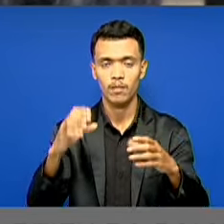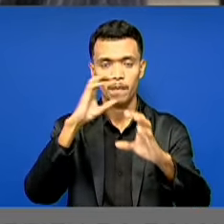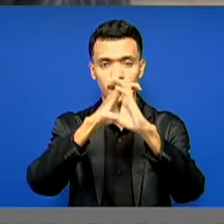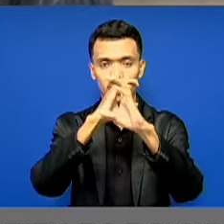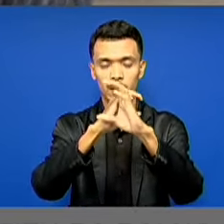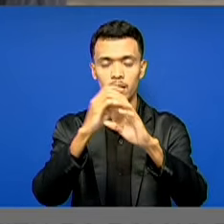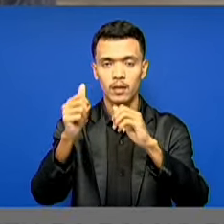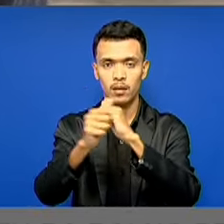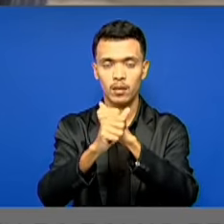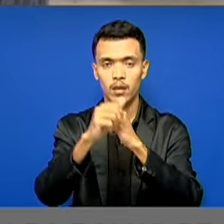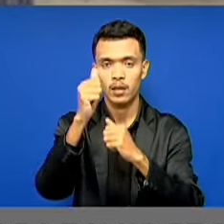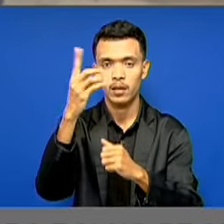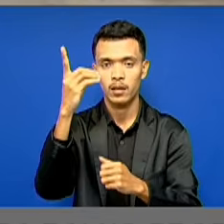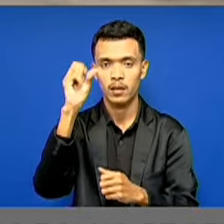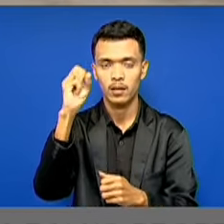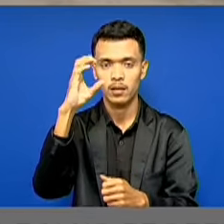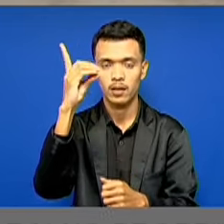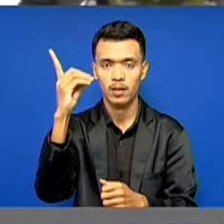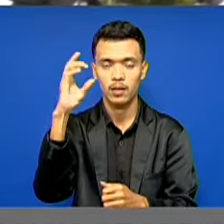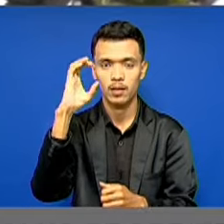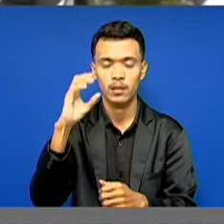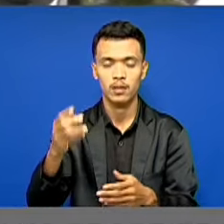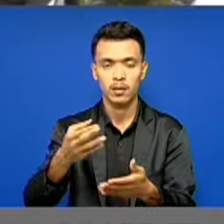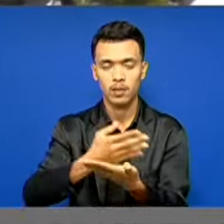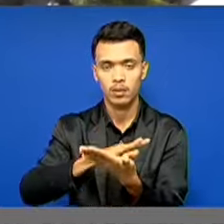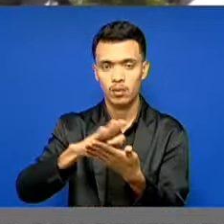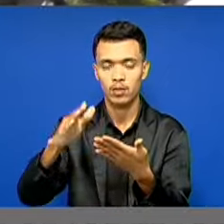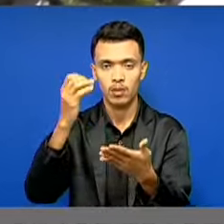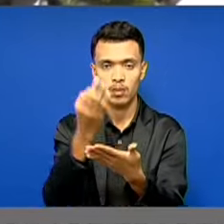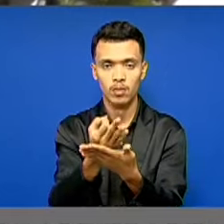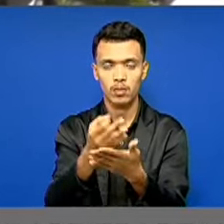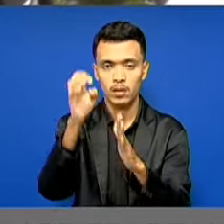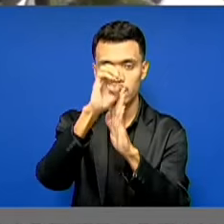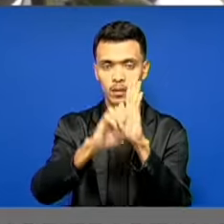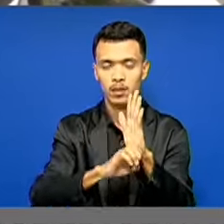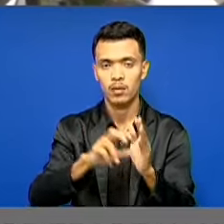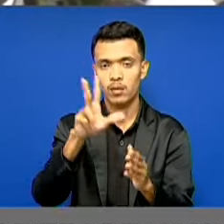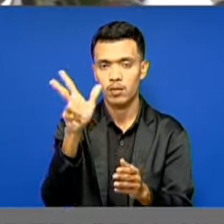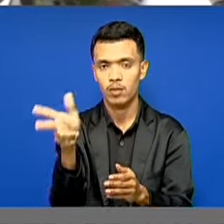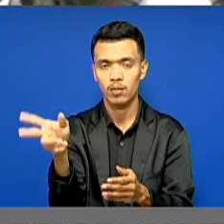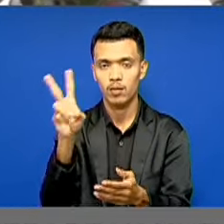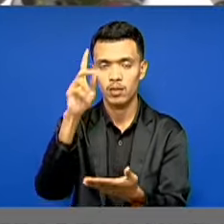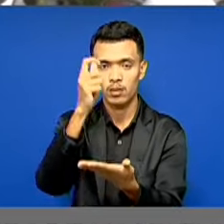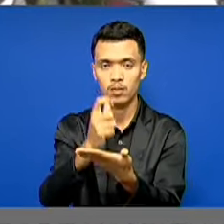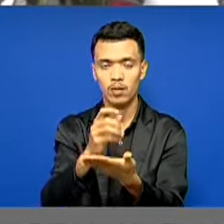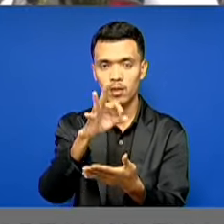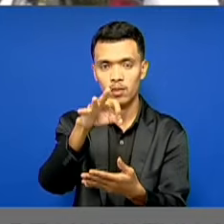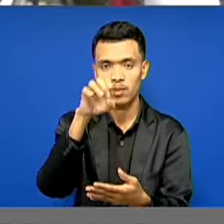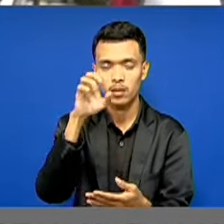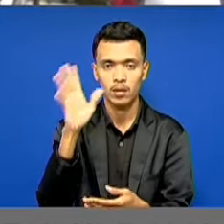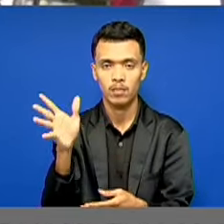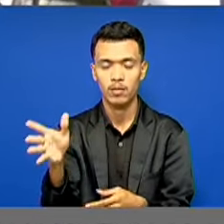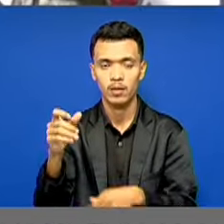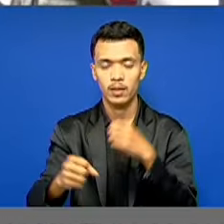Careta Arguidu ADSDM Sosa, hoosan estado hamutu, rihun tolonulu resenrua, atusia limanulu, iatinen rihun